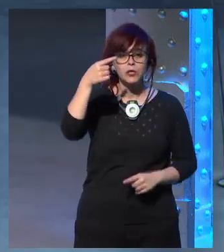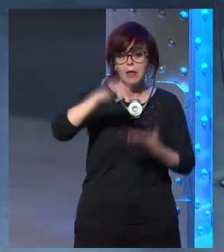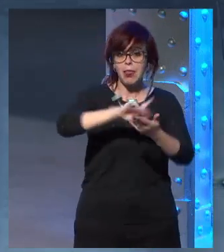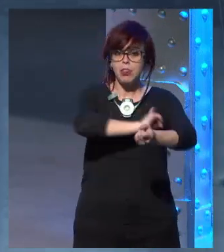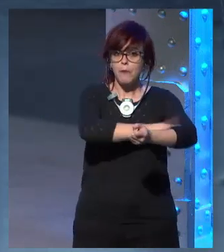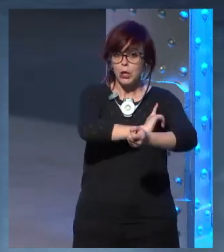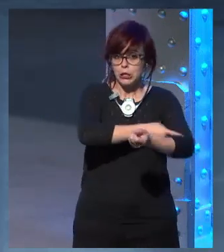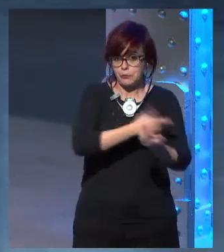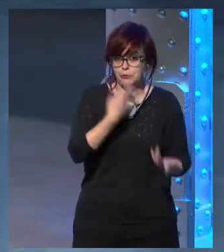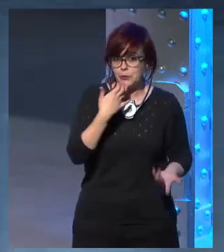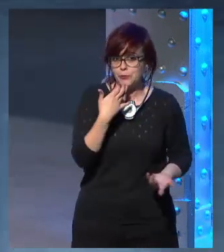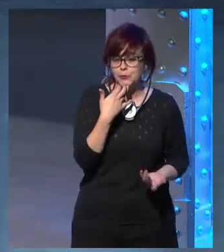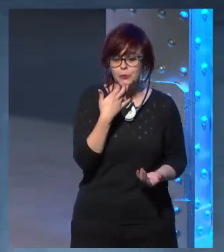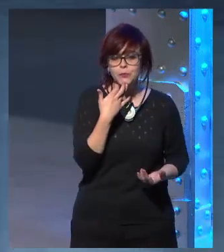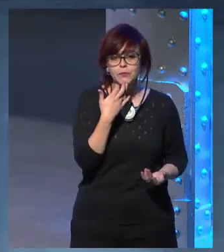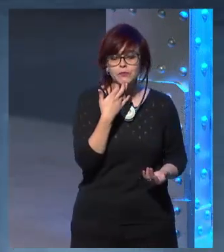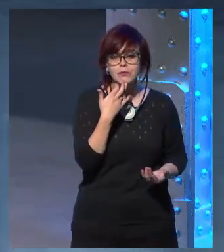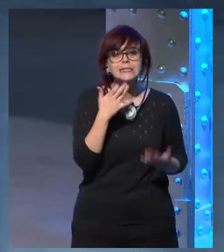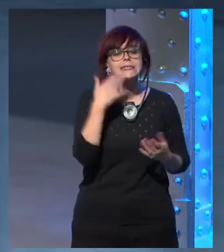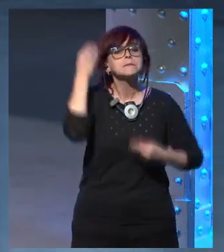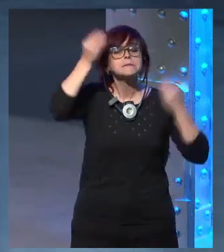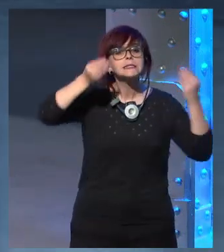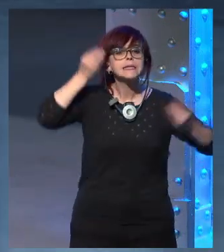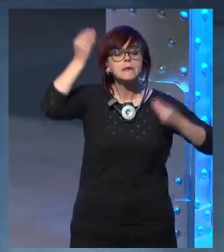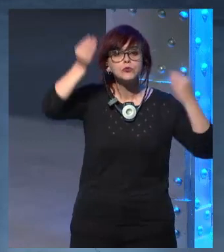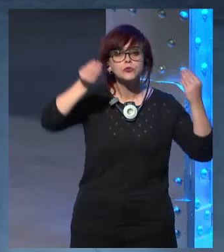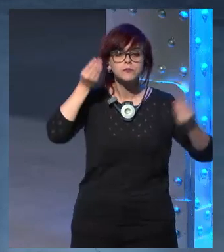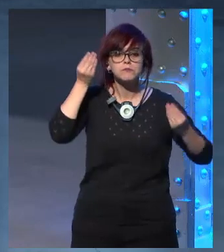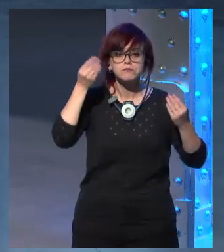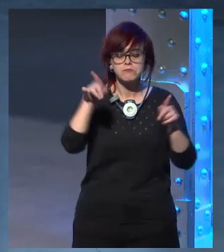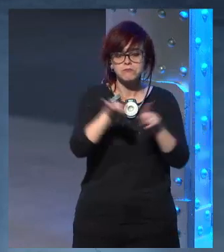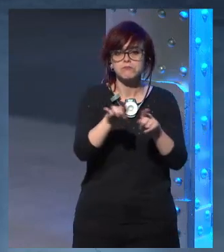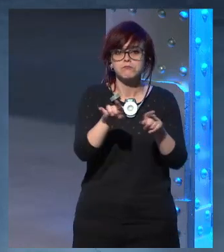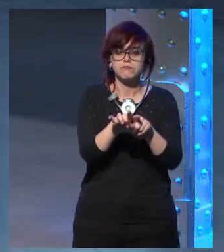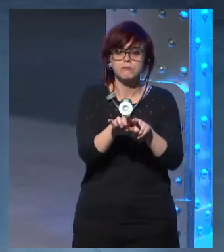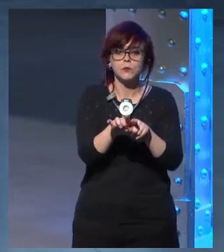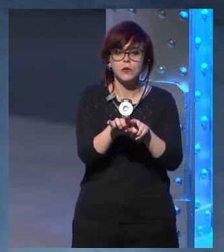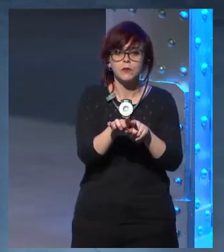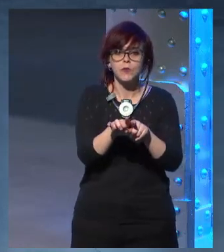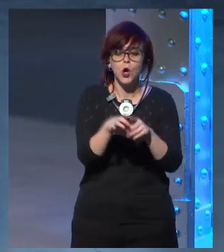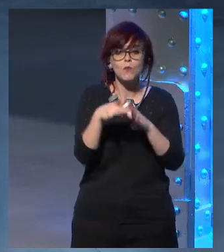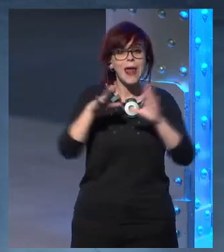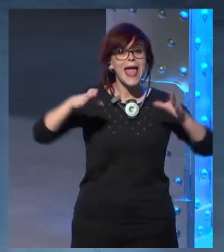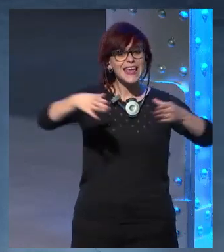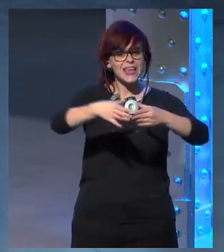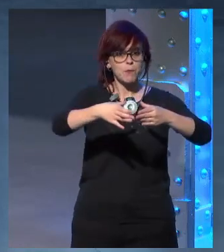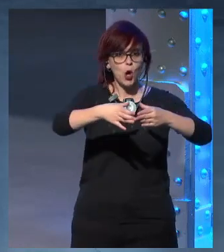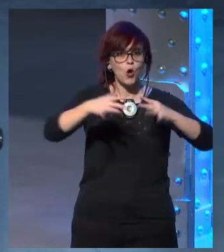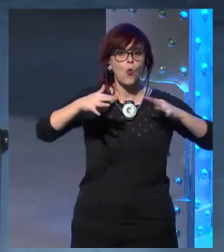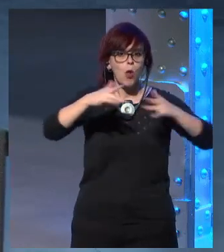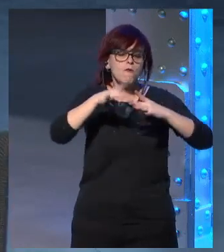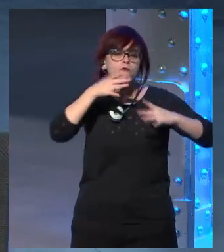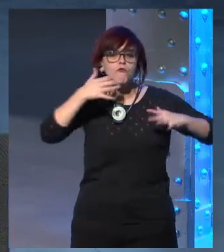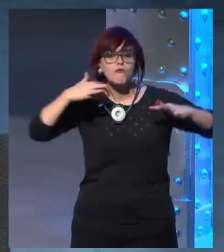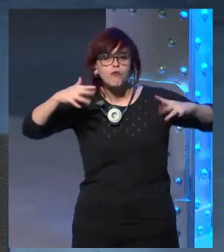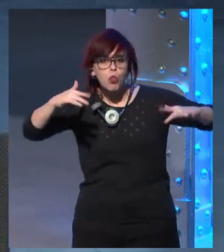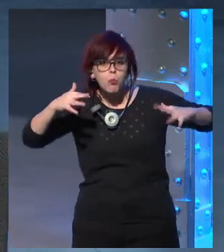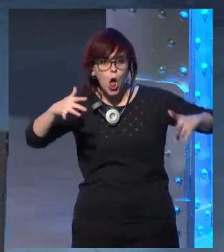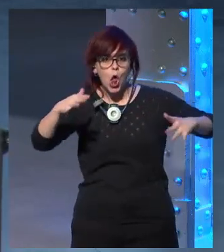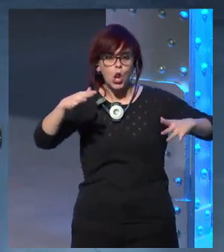So if you think about playing on a sports team, and if you care about, I suspect soccer is something that we're all familiar with